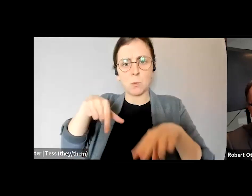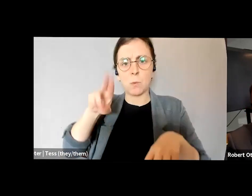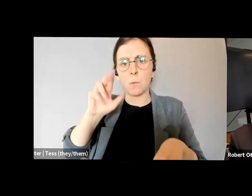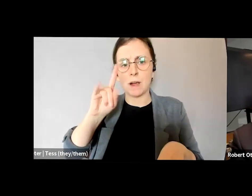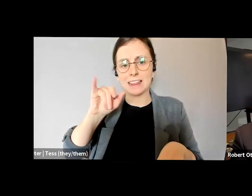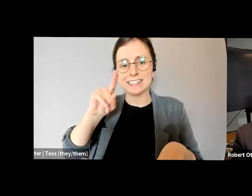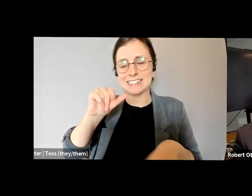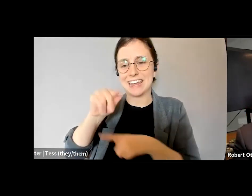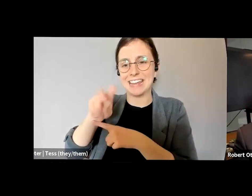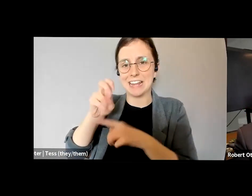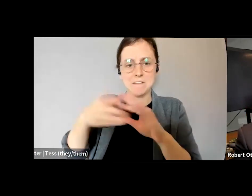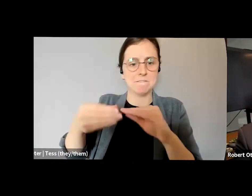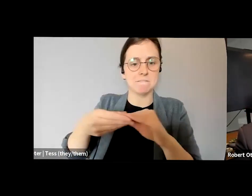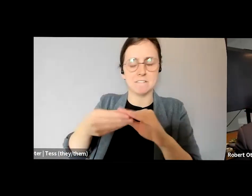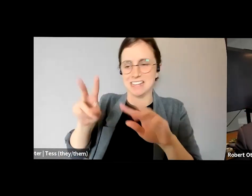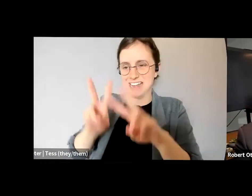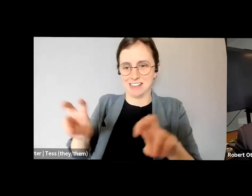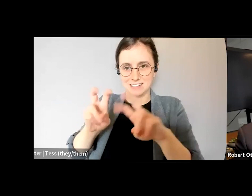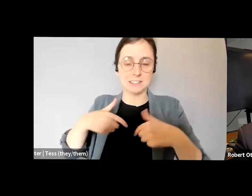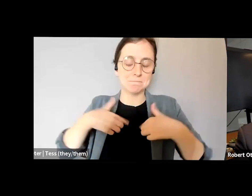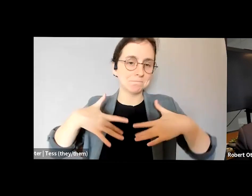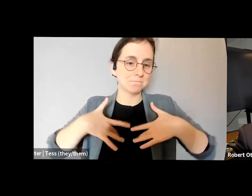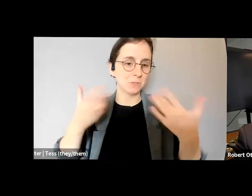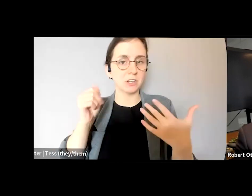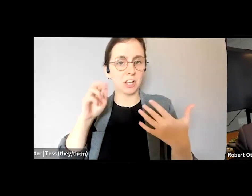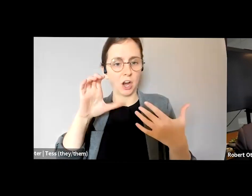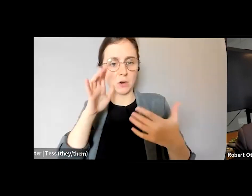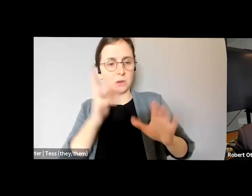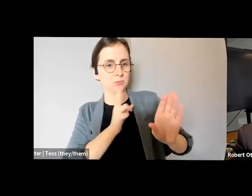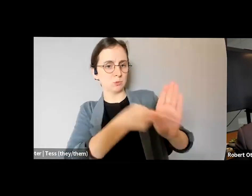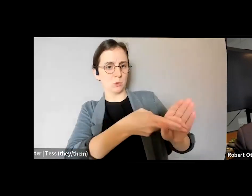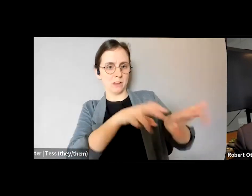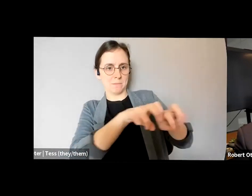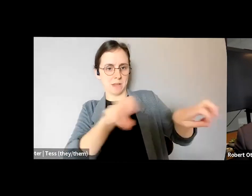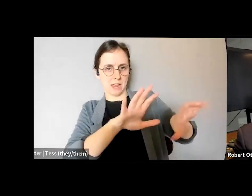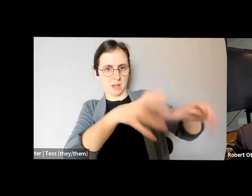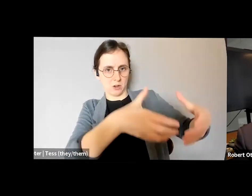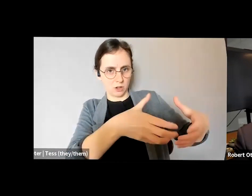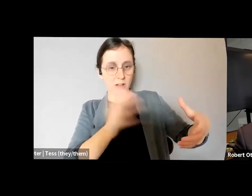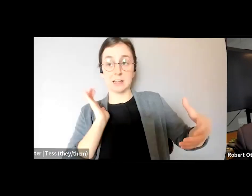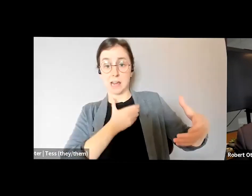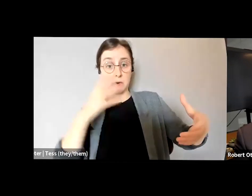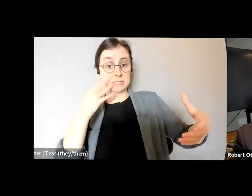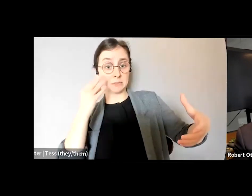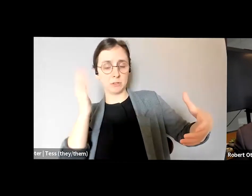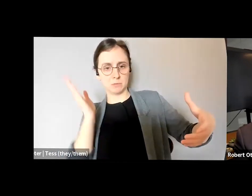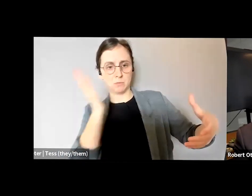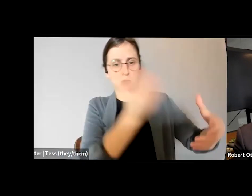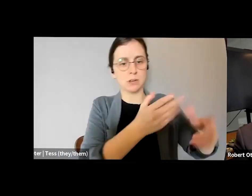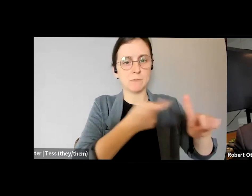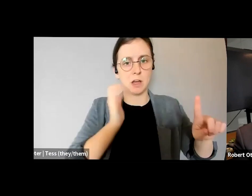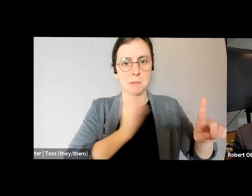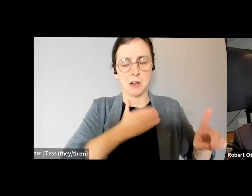glad to say that ARC is serving on the panel, bringing our expanded experience from our CAPS program, which